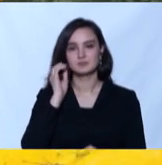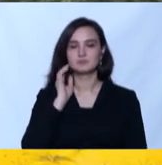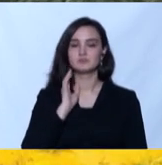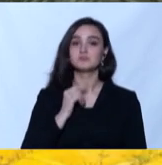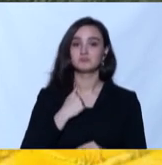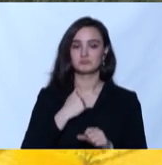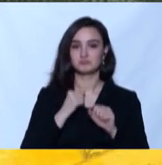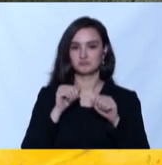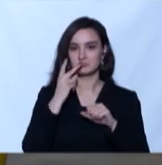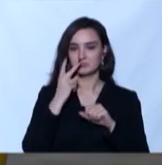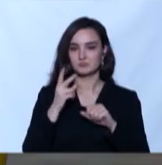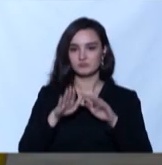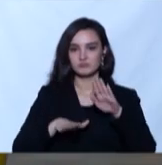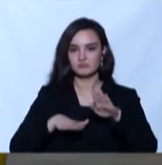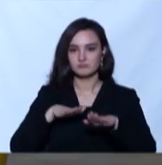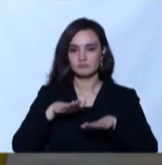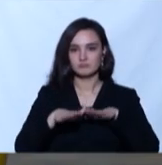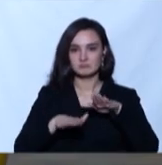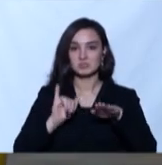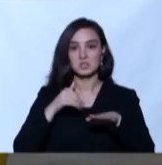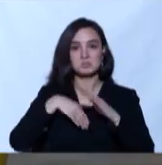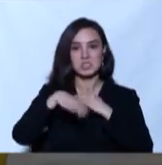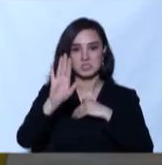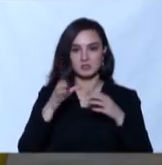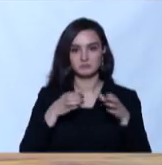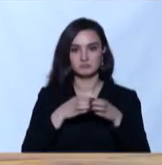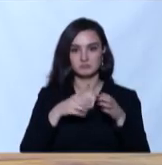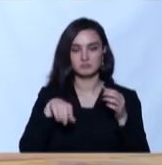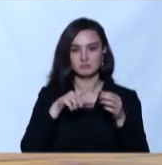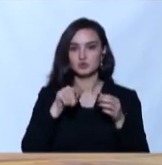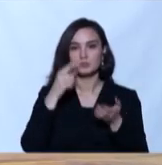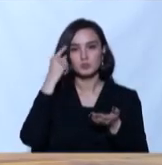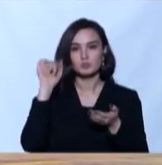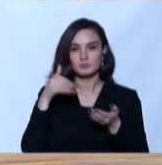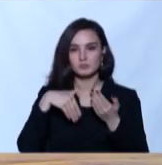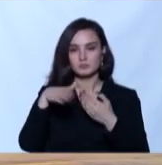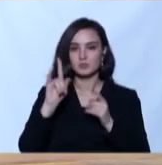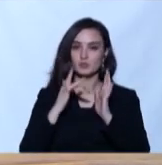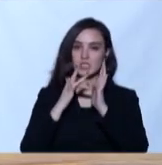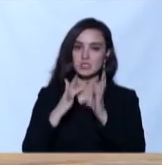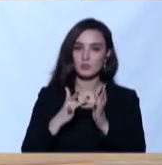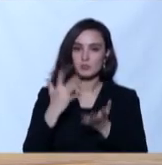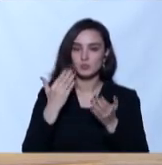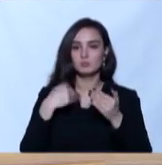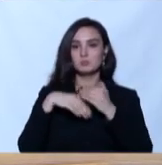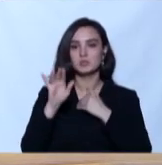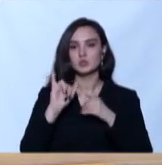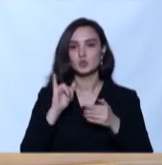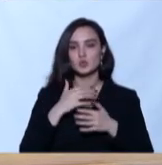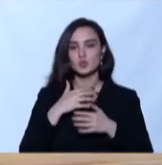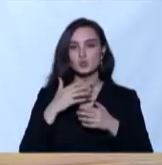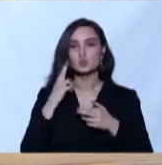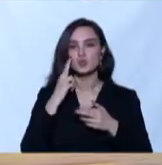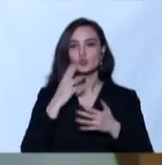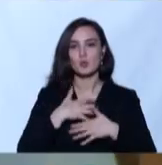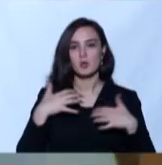I can see that their feet are moving, so they're probably going somewhere. Mm-hmm. Do you think they're going on a journey or are they going to the zoo? I